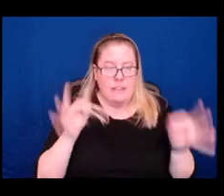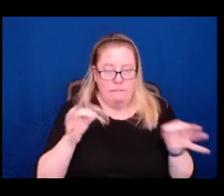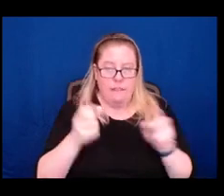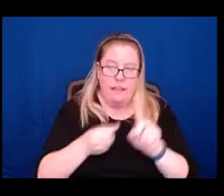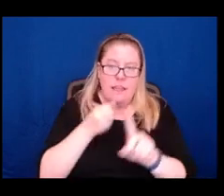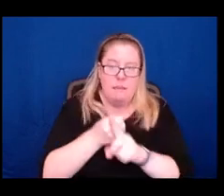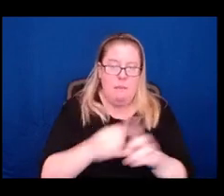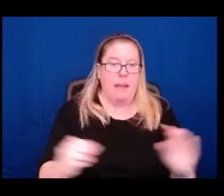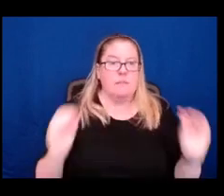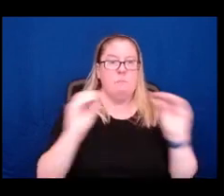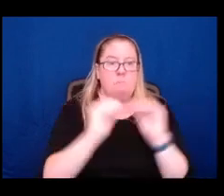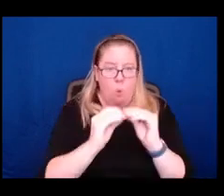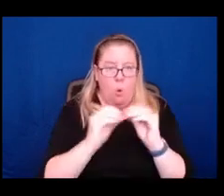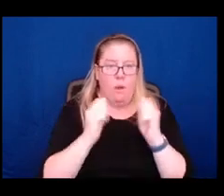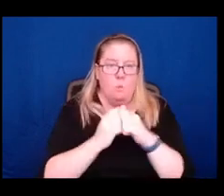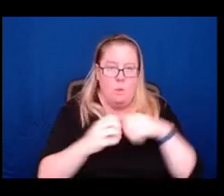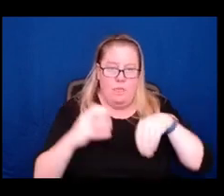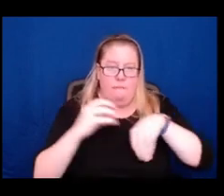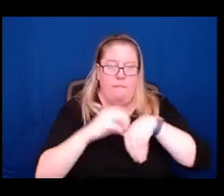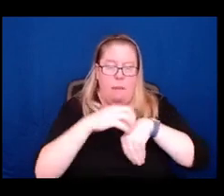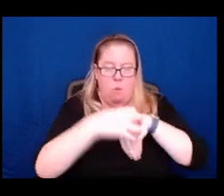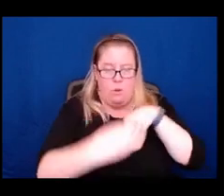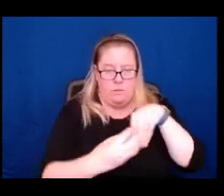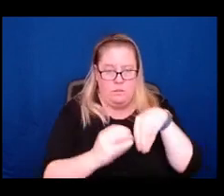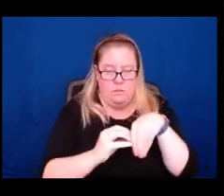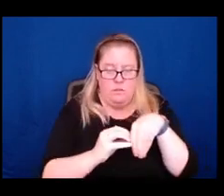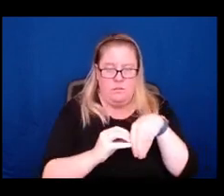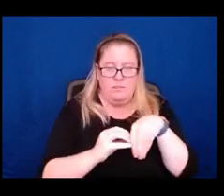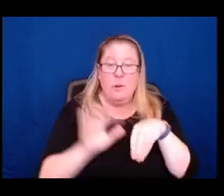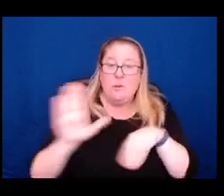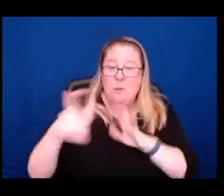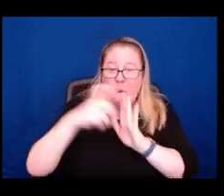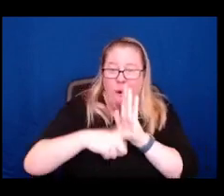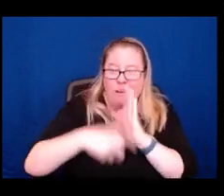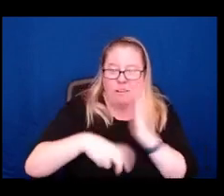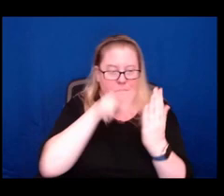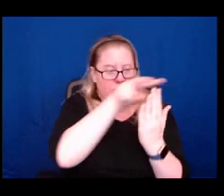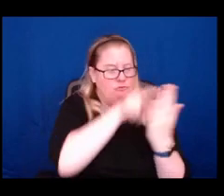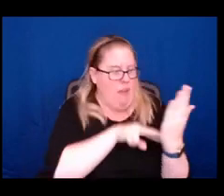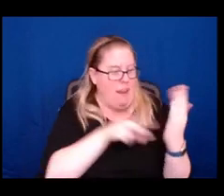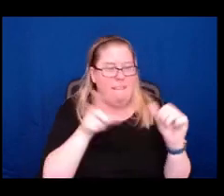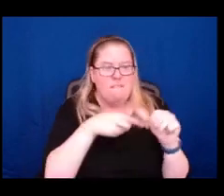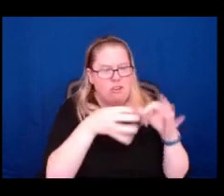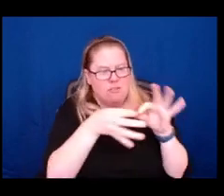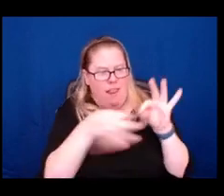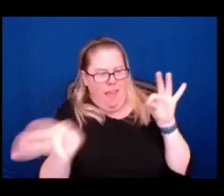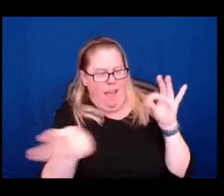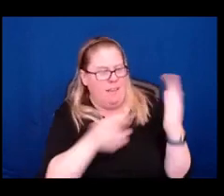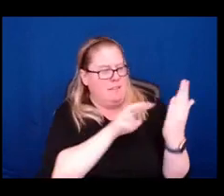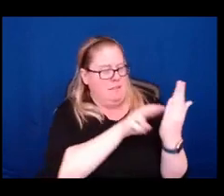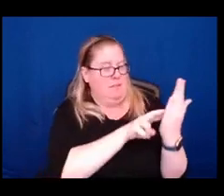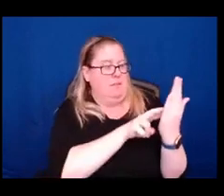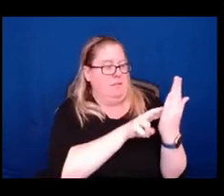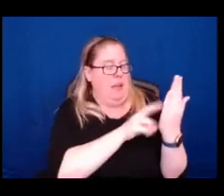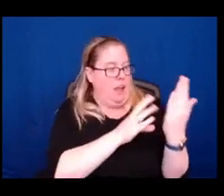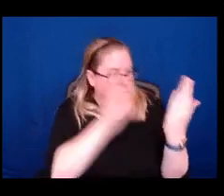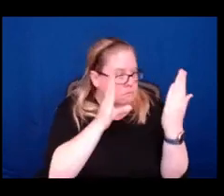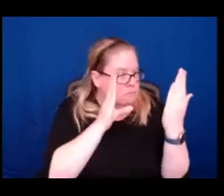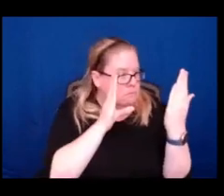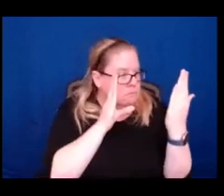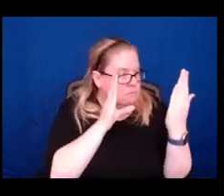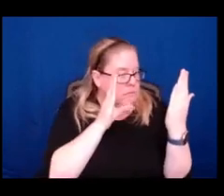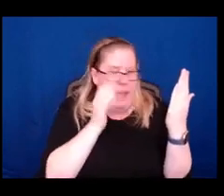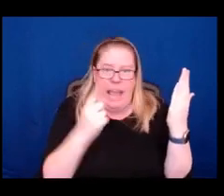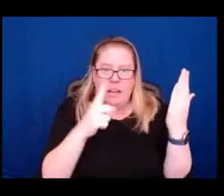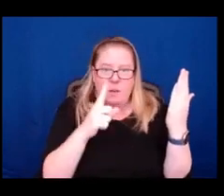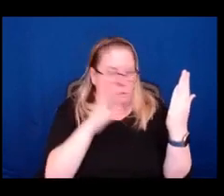definitely affected more by uterine fibroids. So when I read your article, you know, the first line, it made me pay attention.